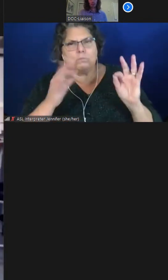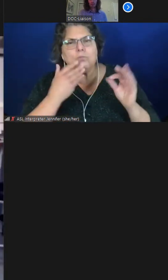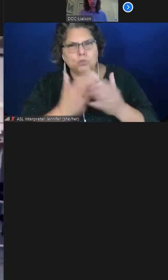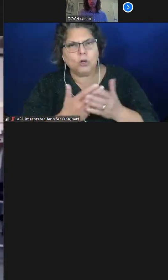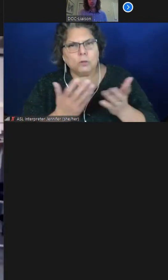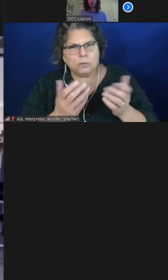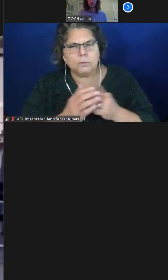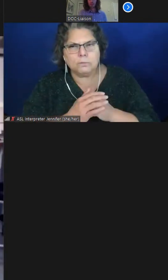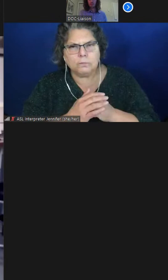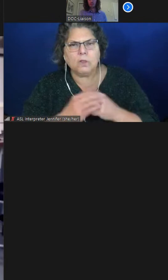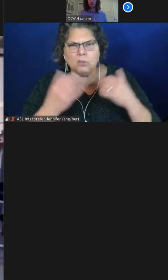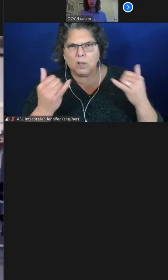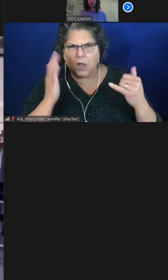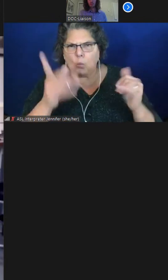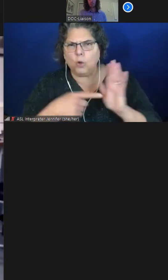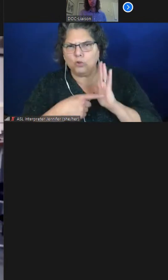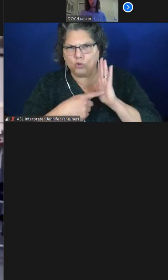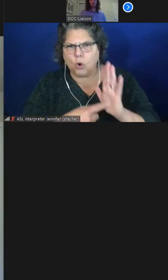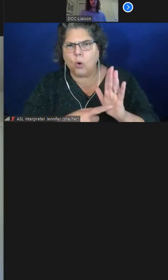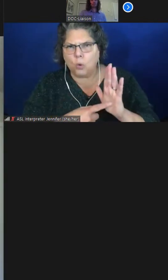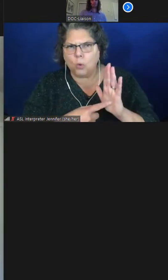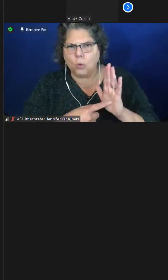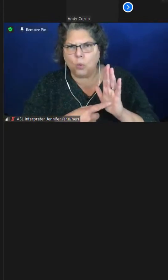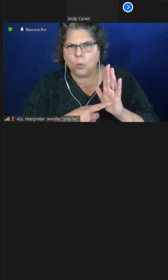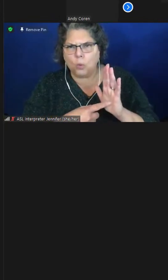And I'm going to show you this